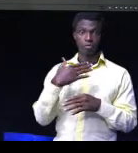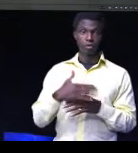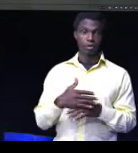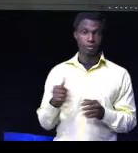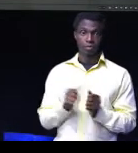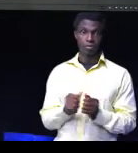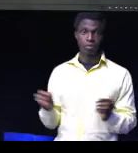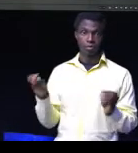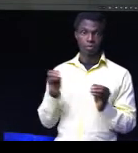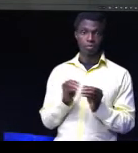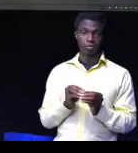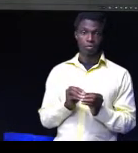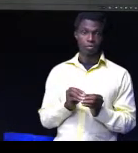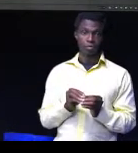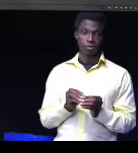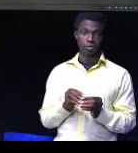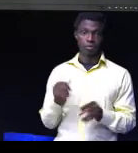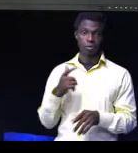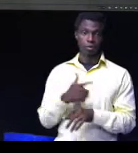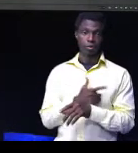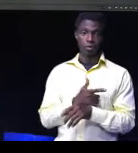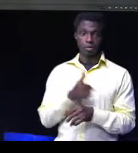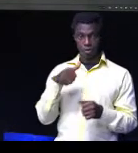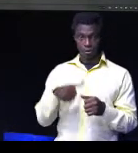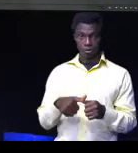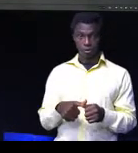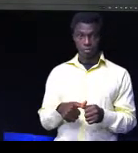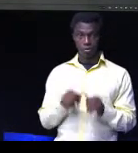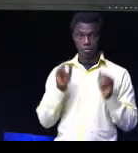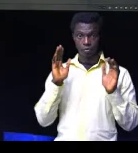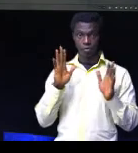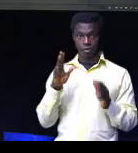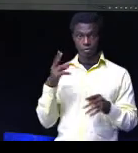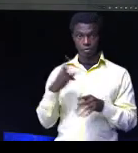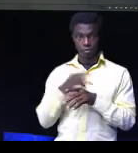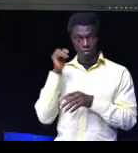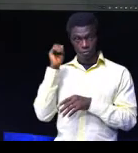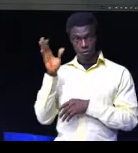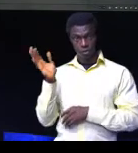packaged lessons. Remain wonderful mathemagicians.